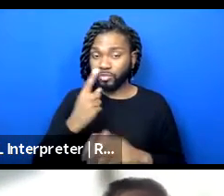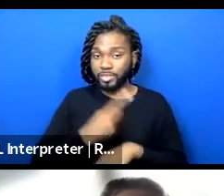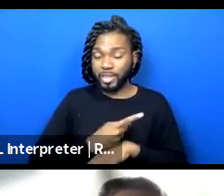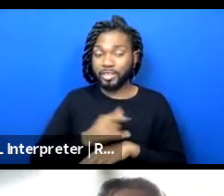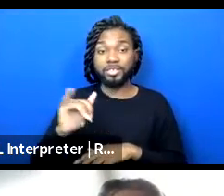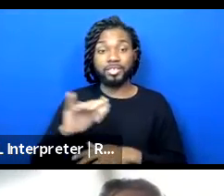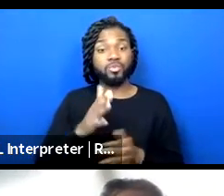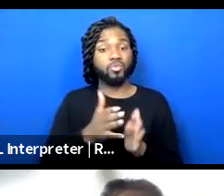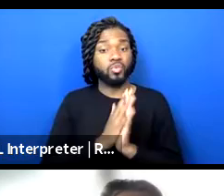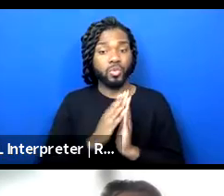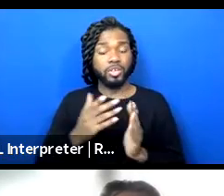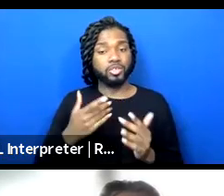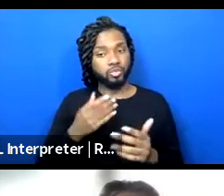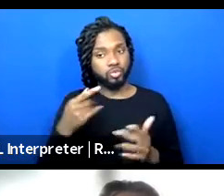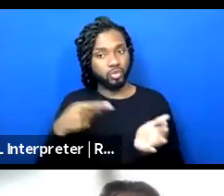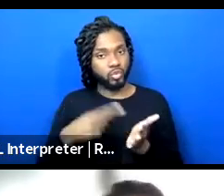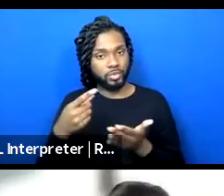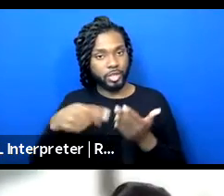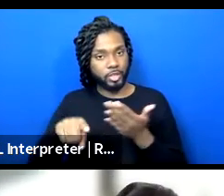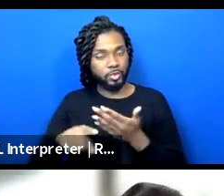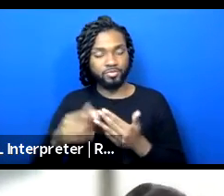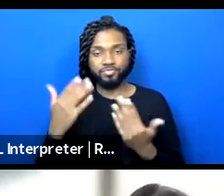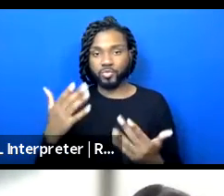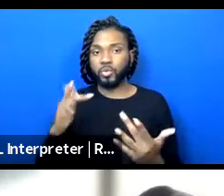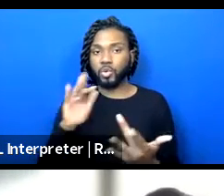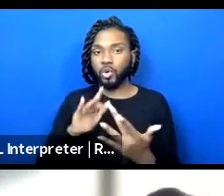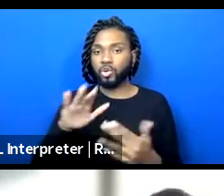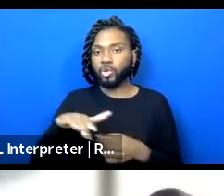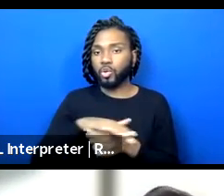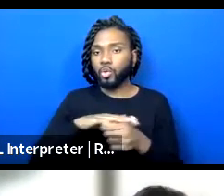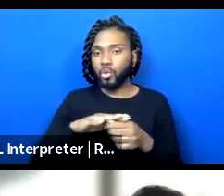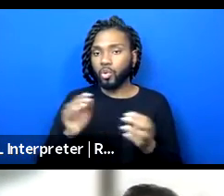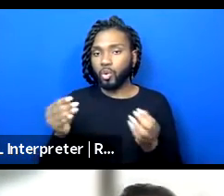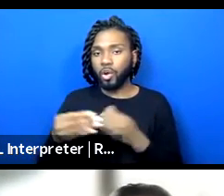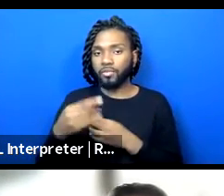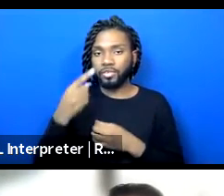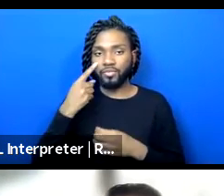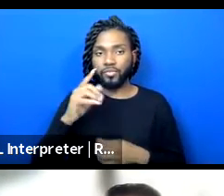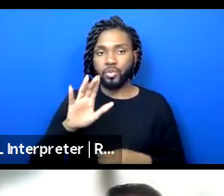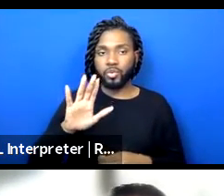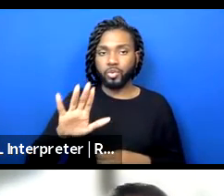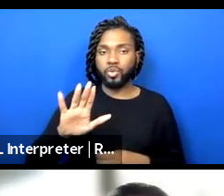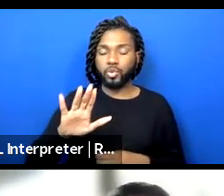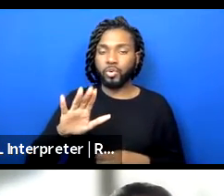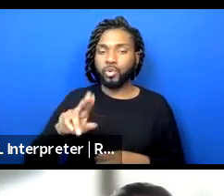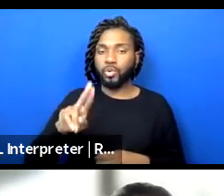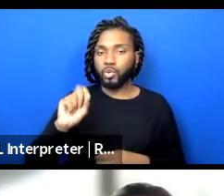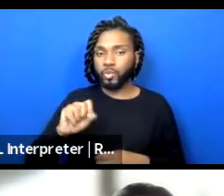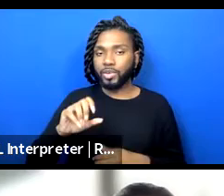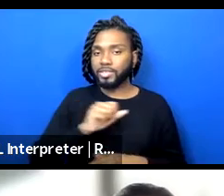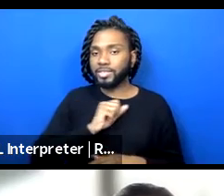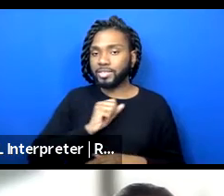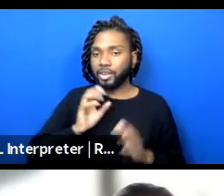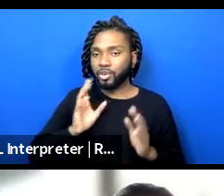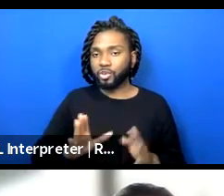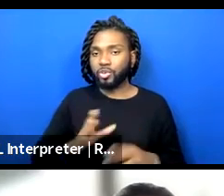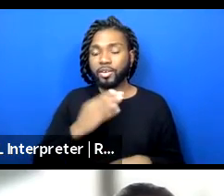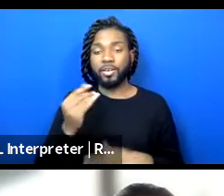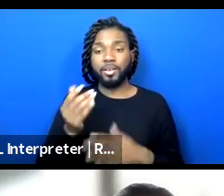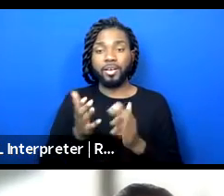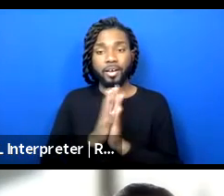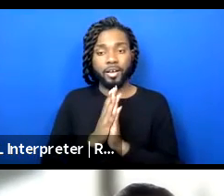next week. Contact the local office for your US senator and